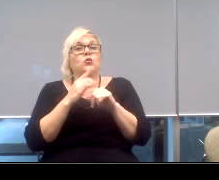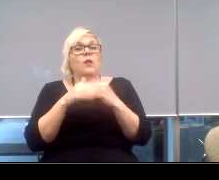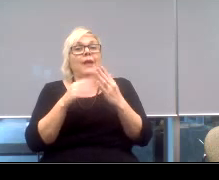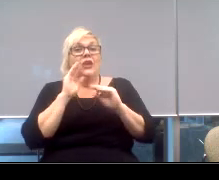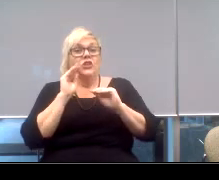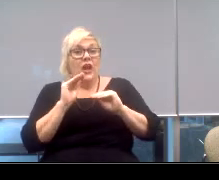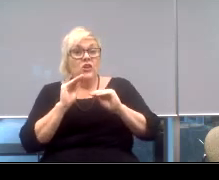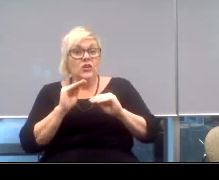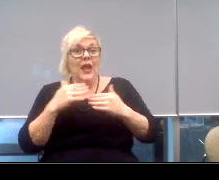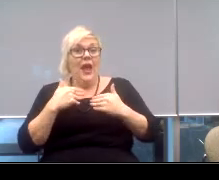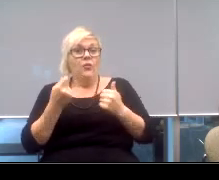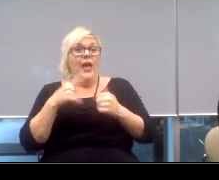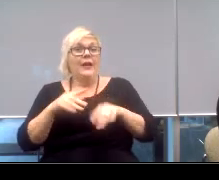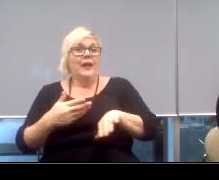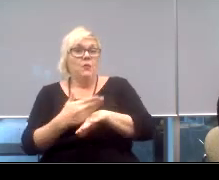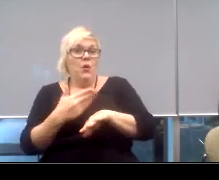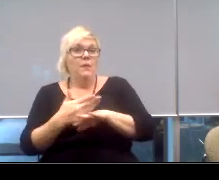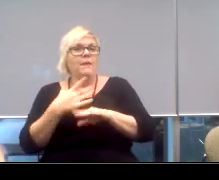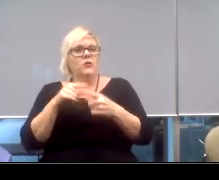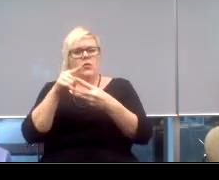area, and employment.